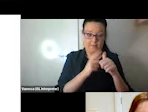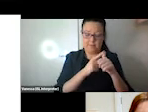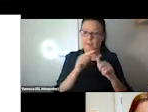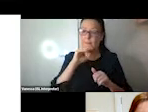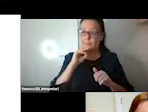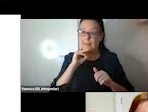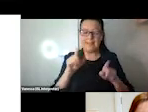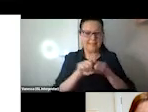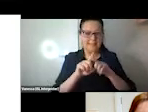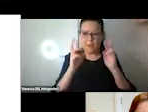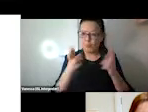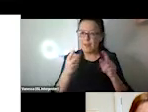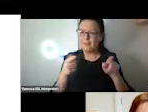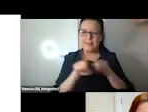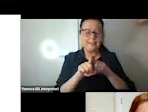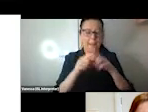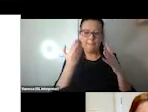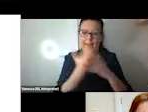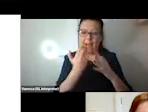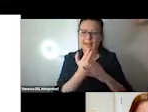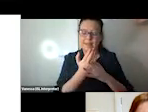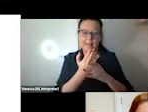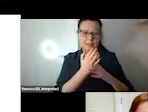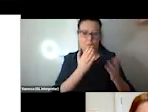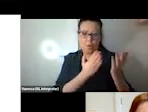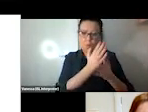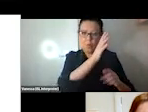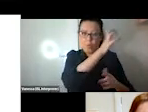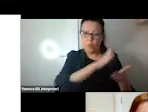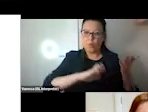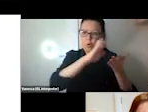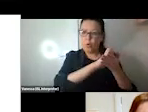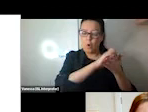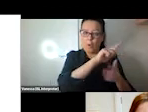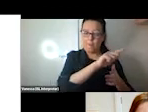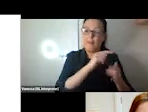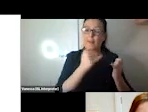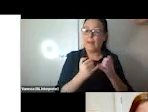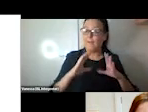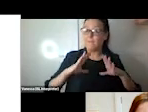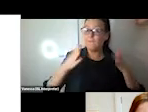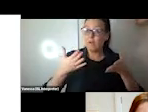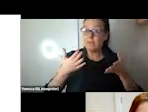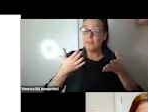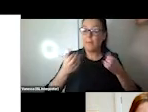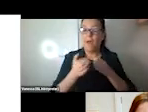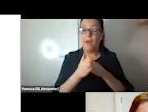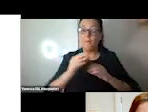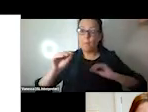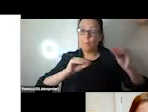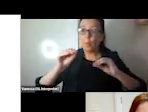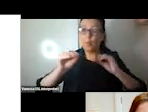and access level across Europe, such as freedom of movement, as part of that. All